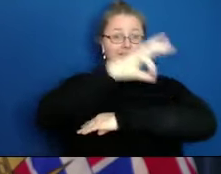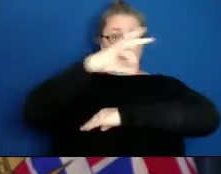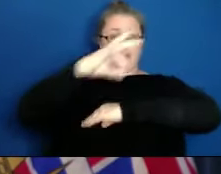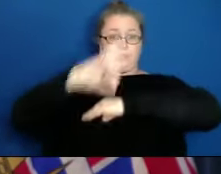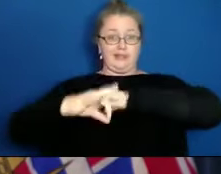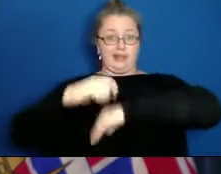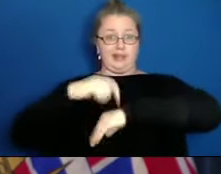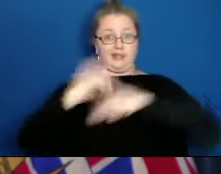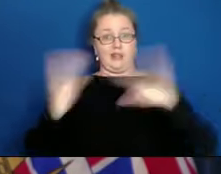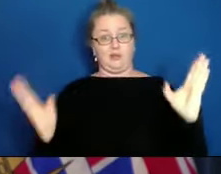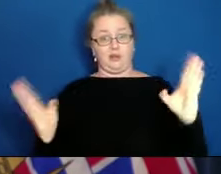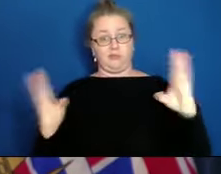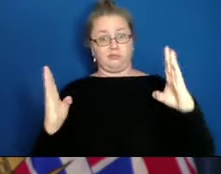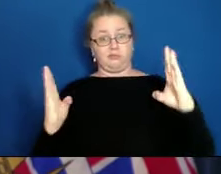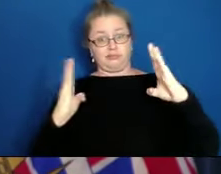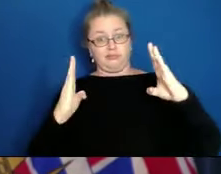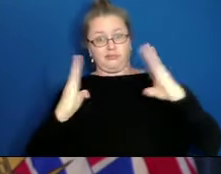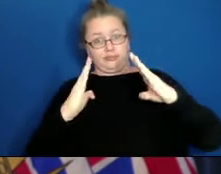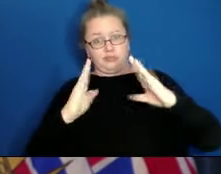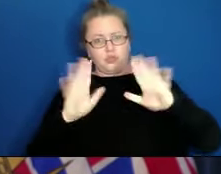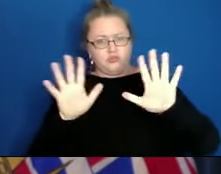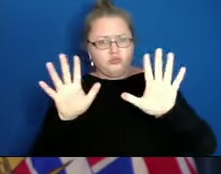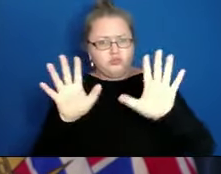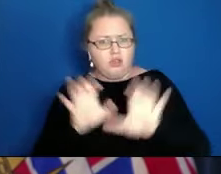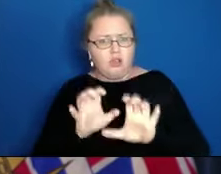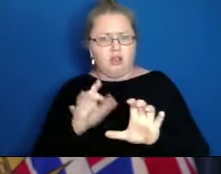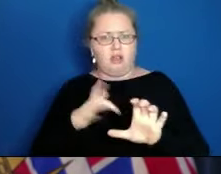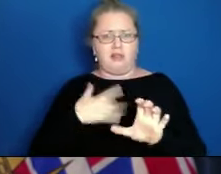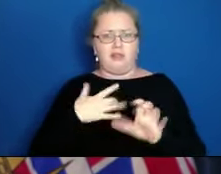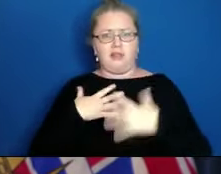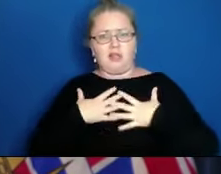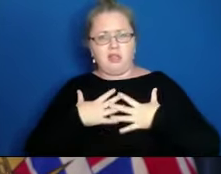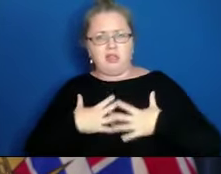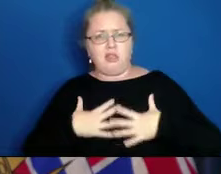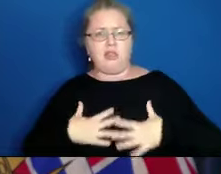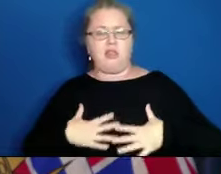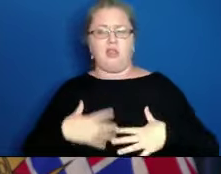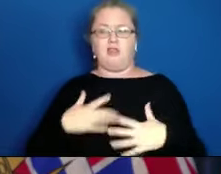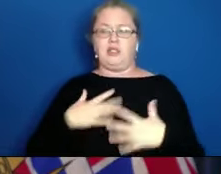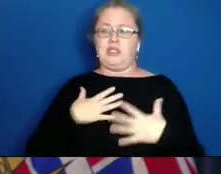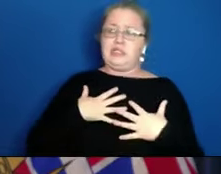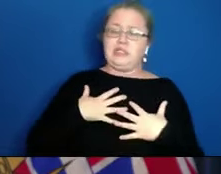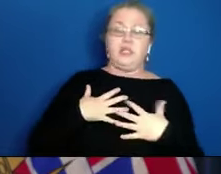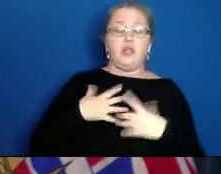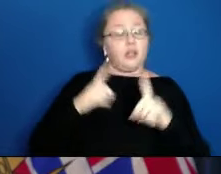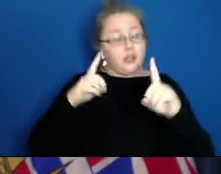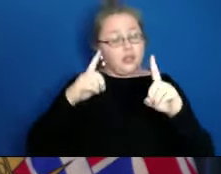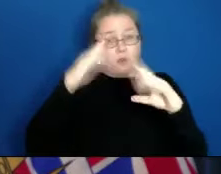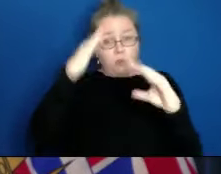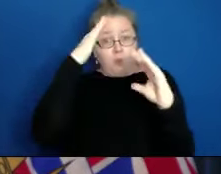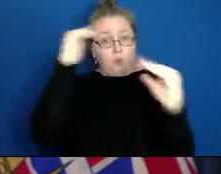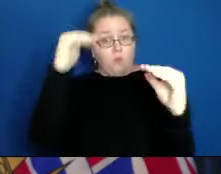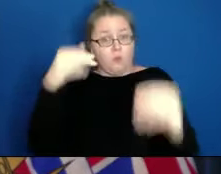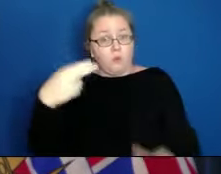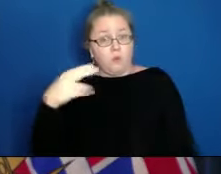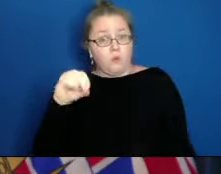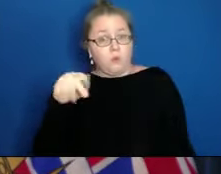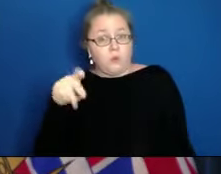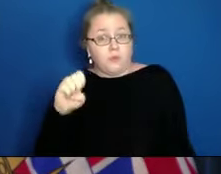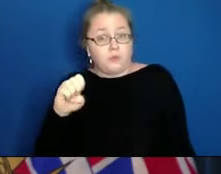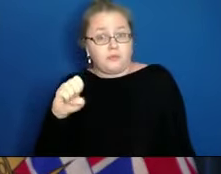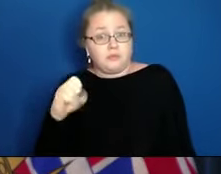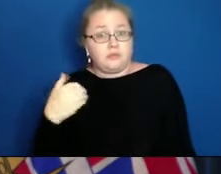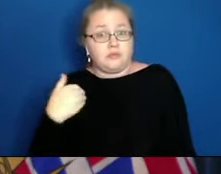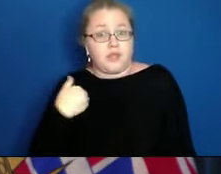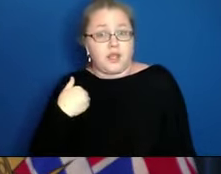at the end of that tunnel. We know that there's vaccines on the horizon, and I am hopeful that early in the new year, we'll start